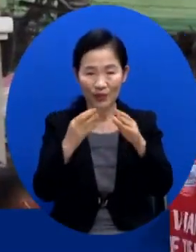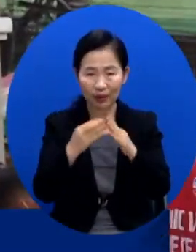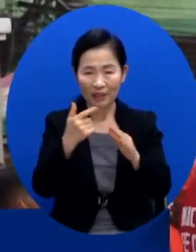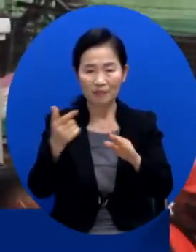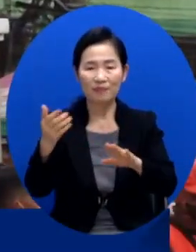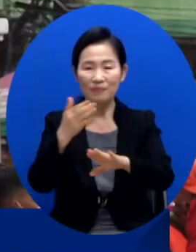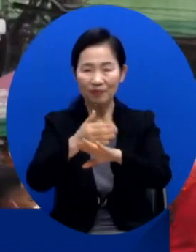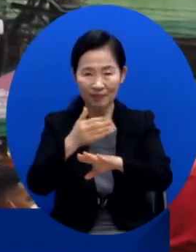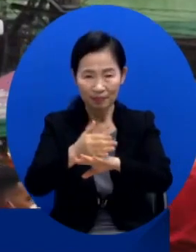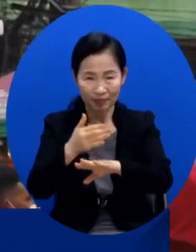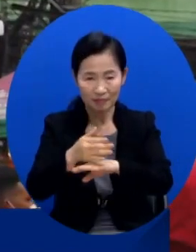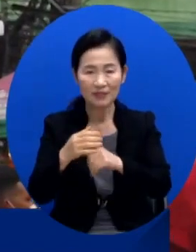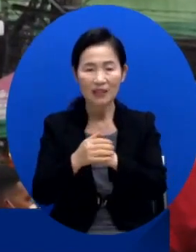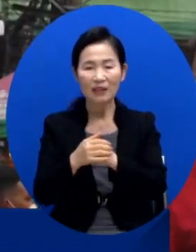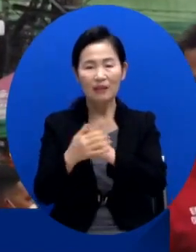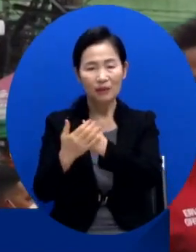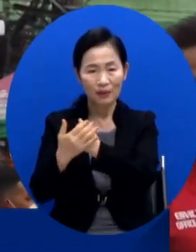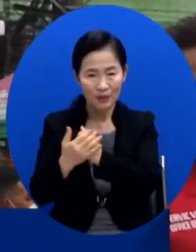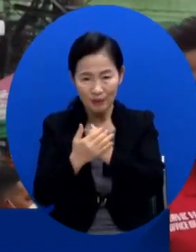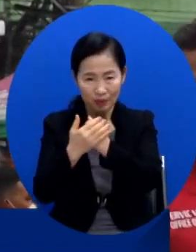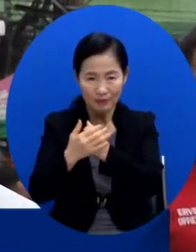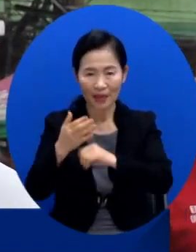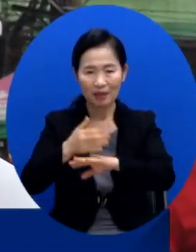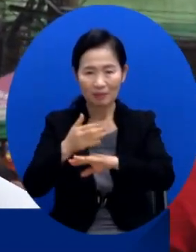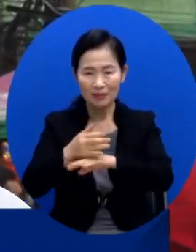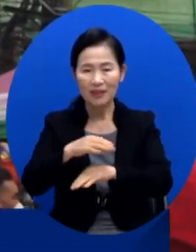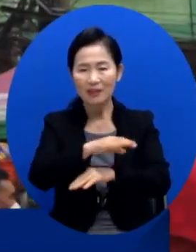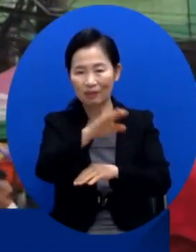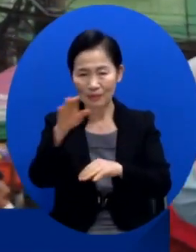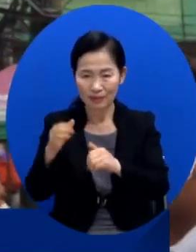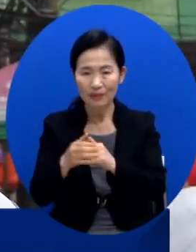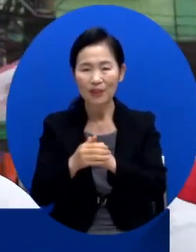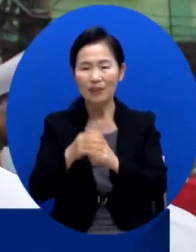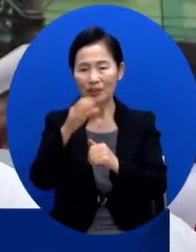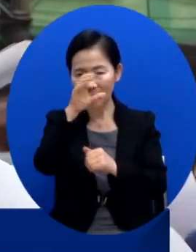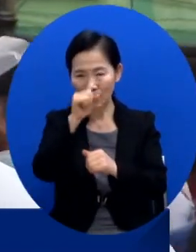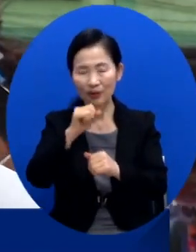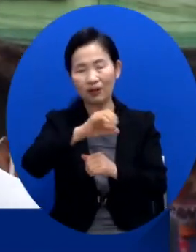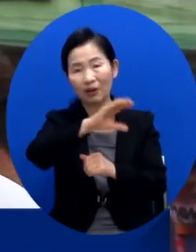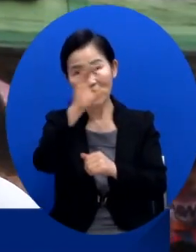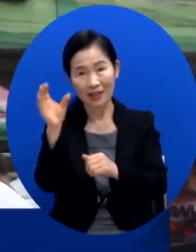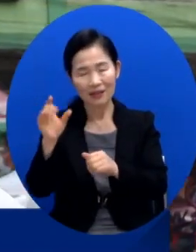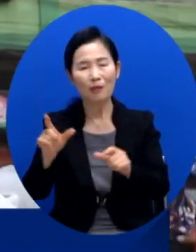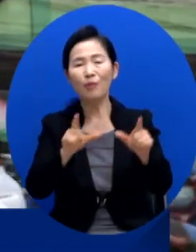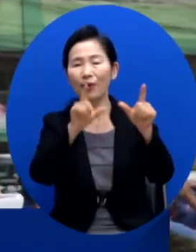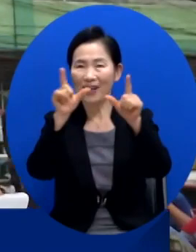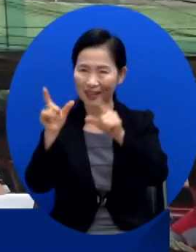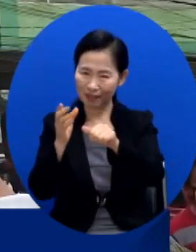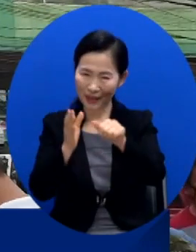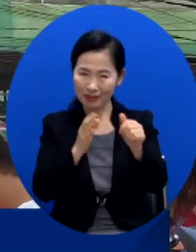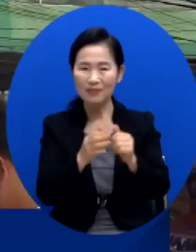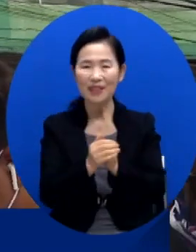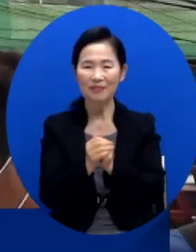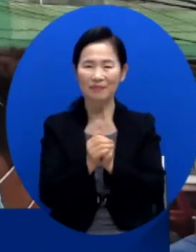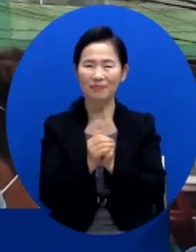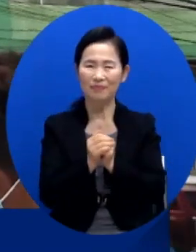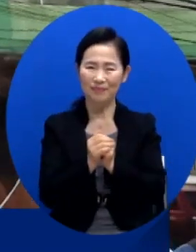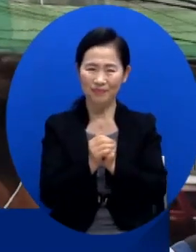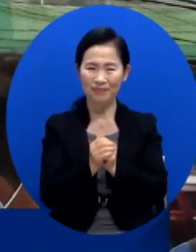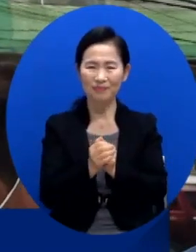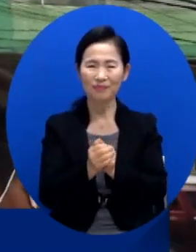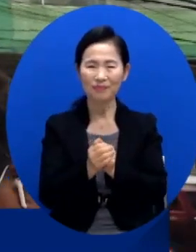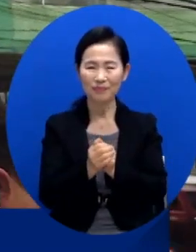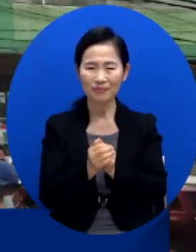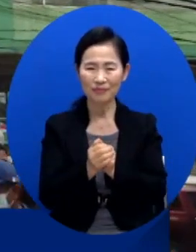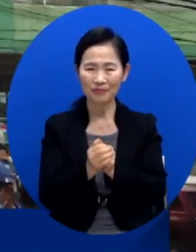for your donations and for helping the Philippines. We pray that you have a very good Christmas